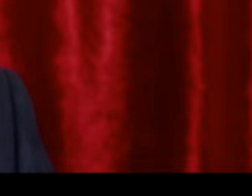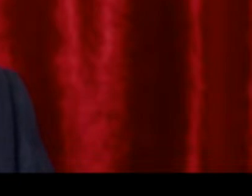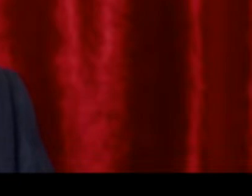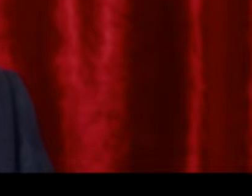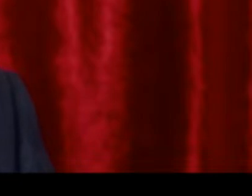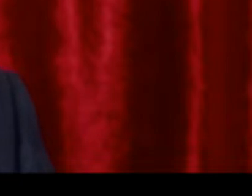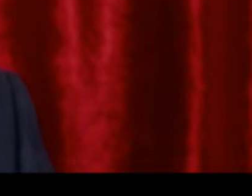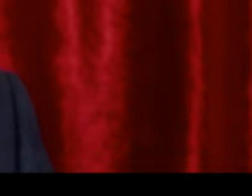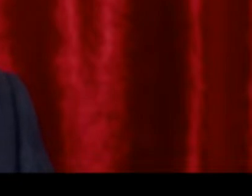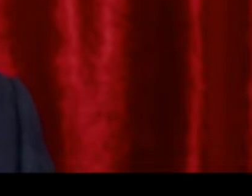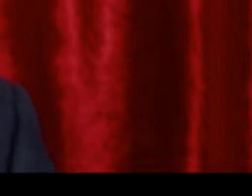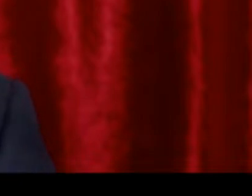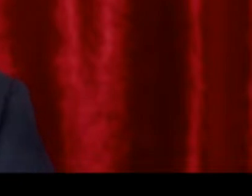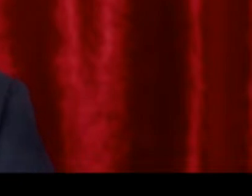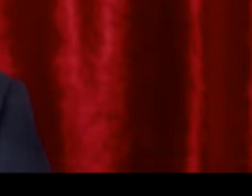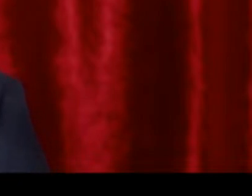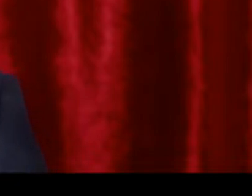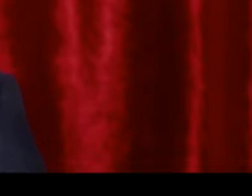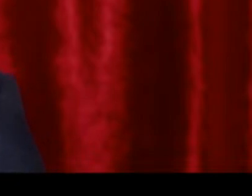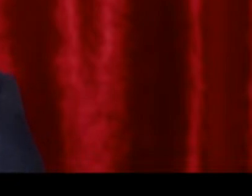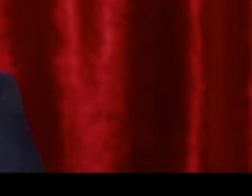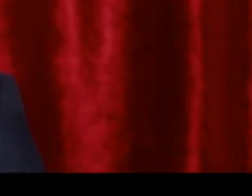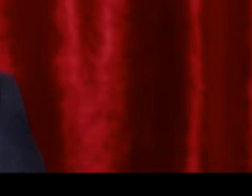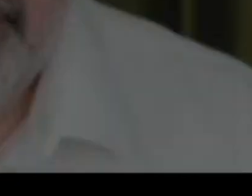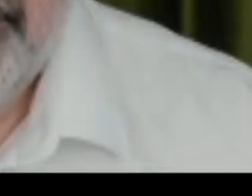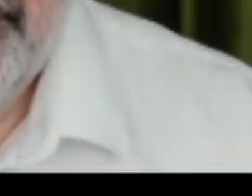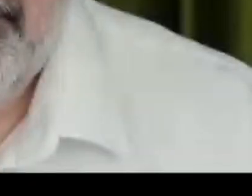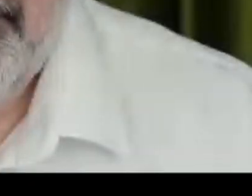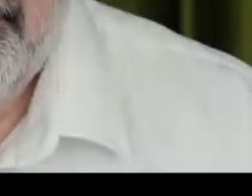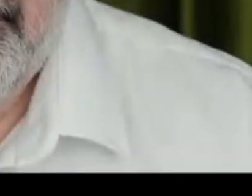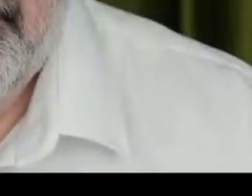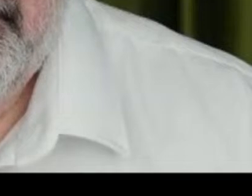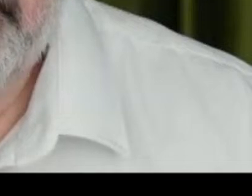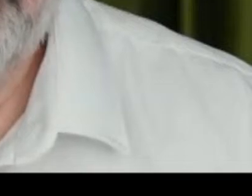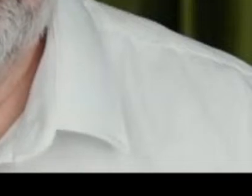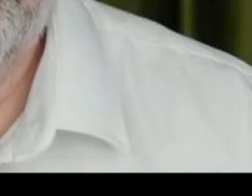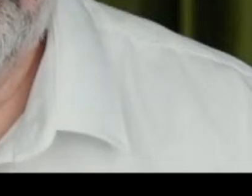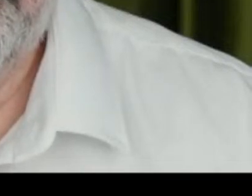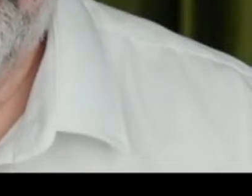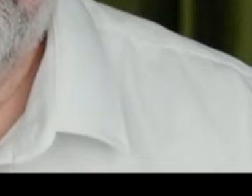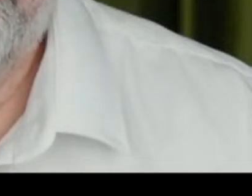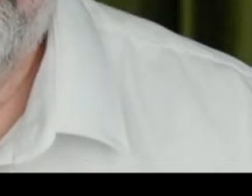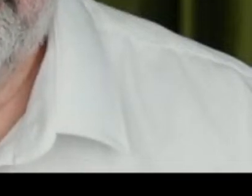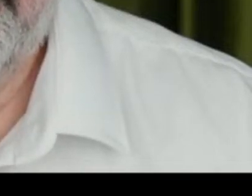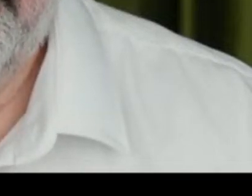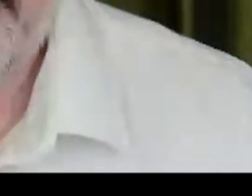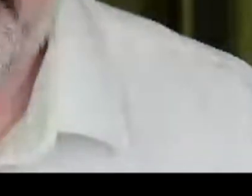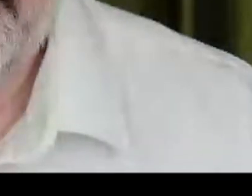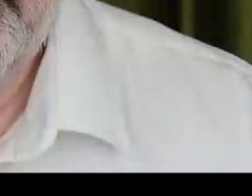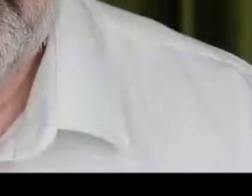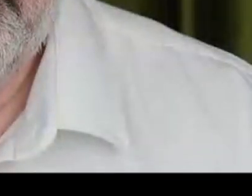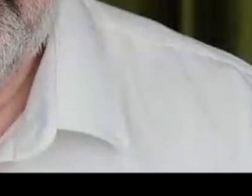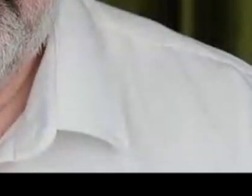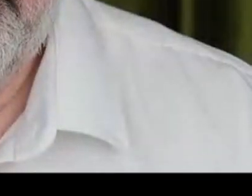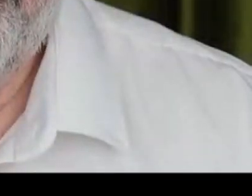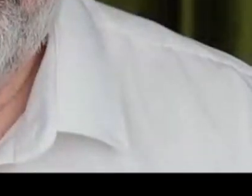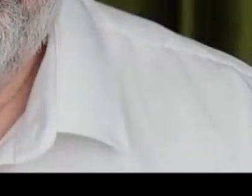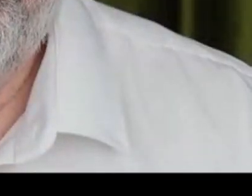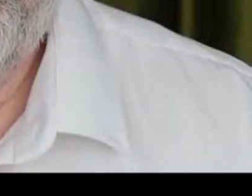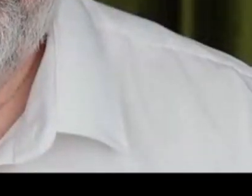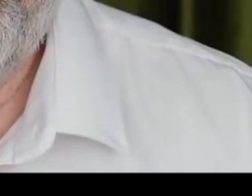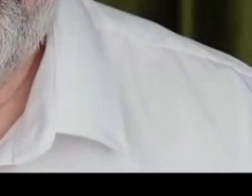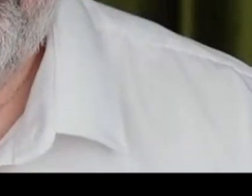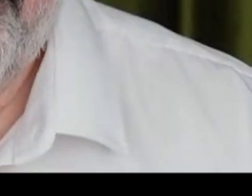and Richard and I, when I can get him into the picture, and we will interject with our thoughts on it as we play